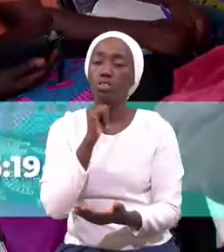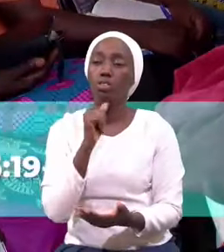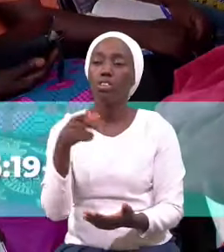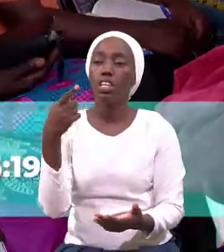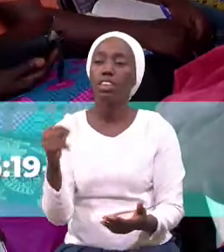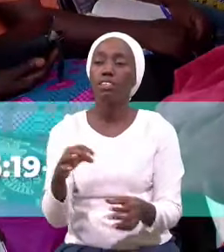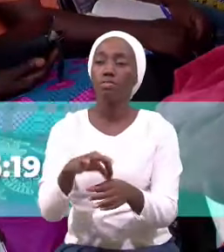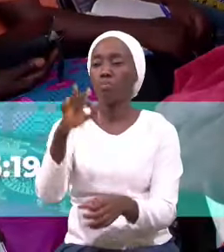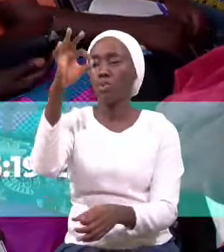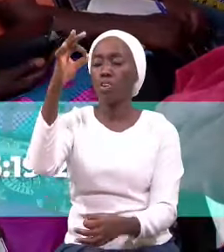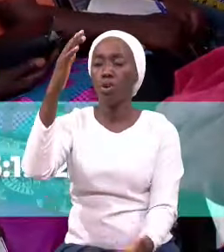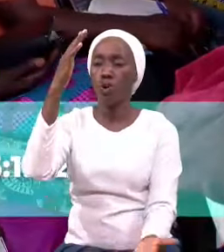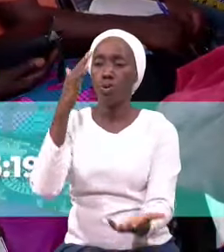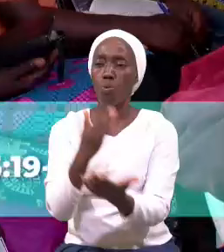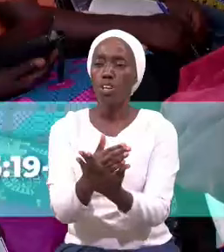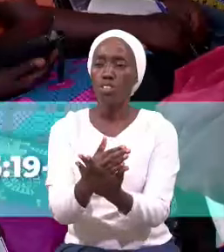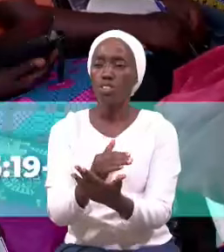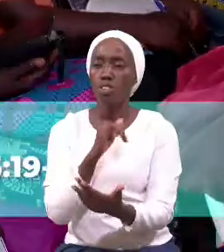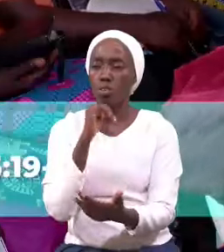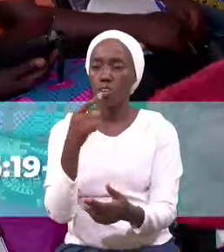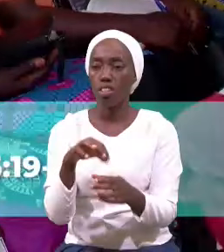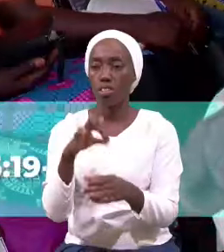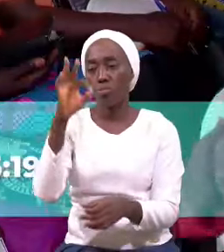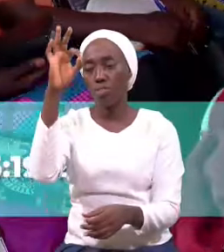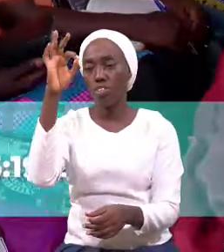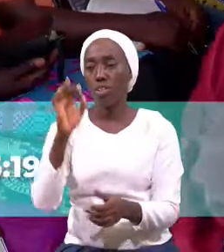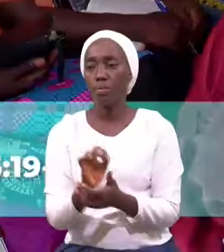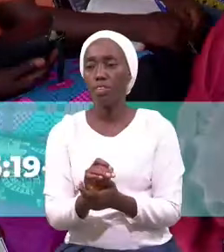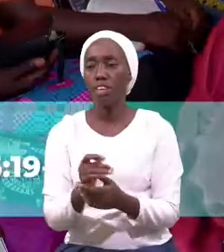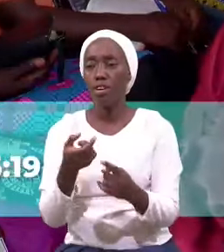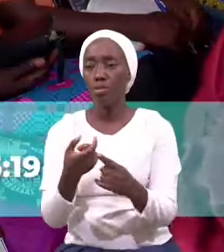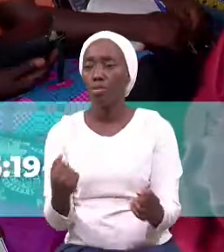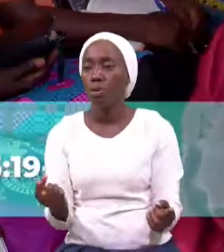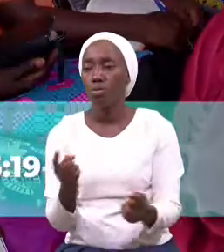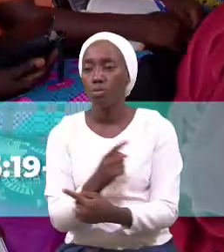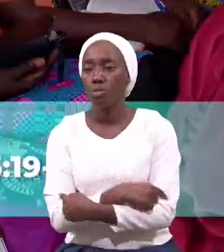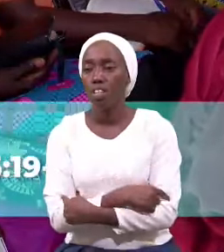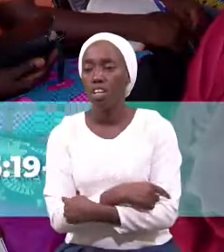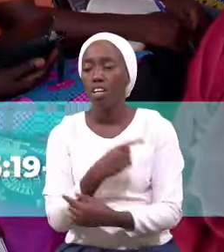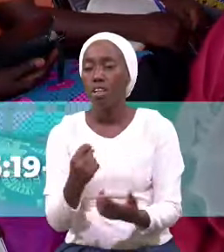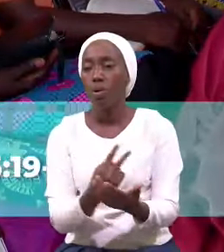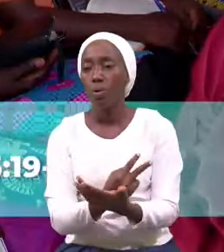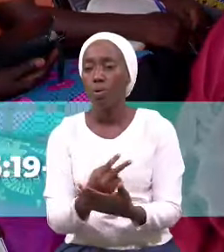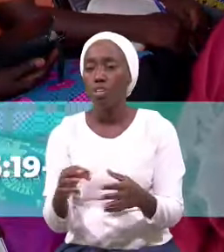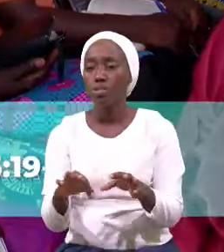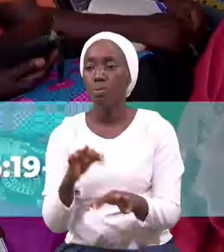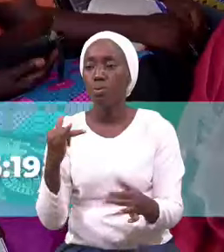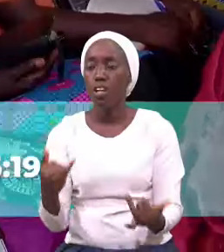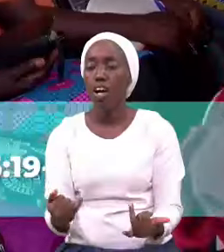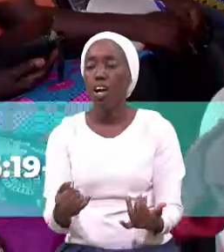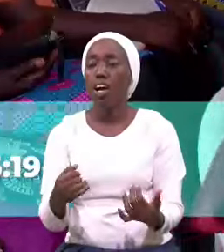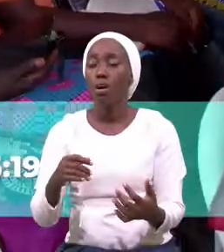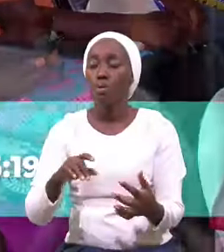Quench not the Spirit. From today, the Holy Spirit will now begin to move